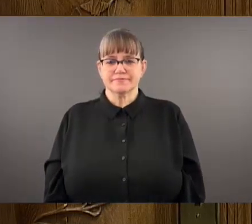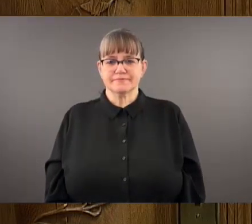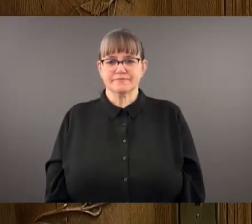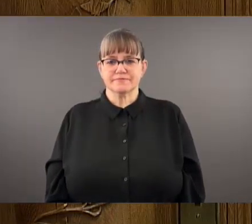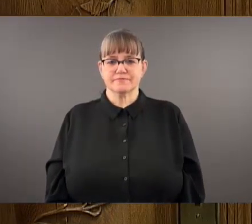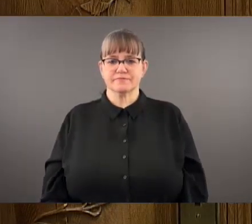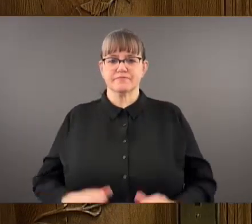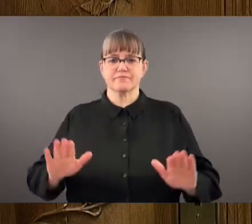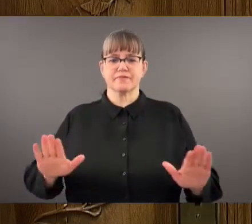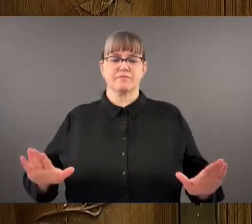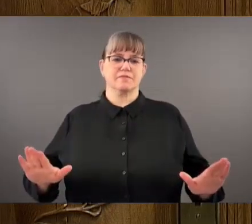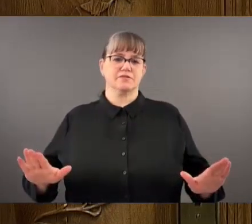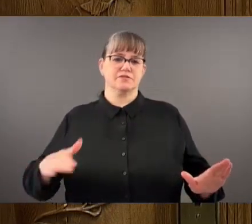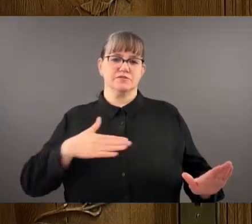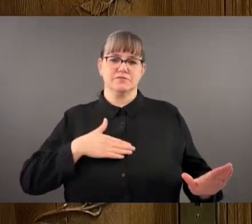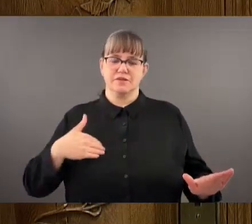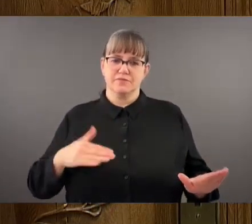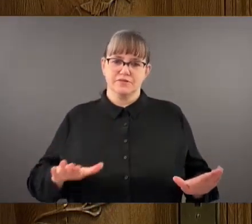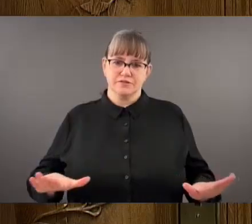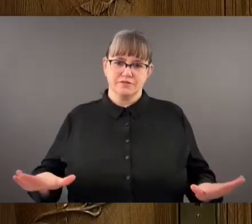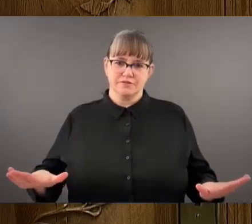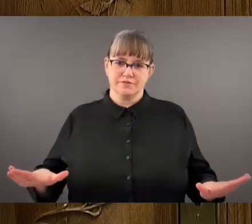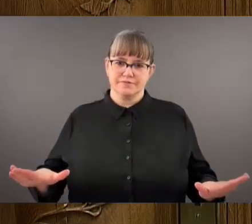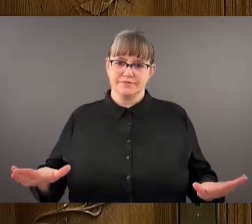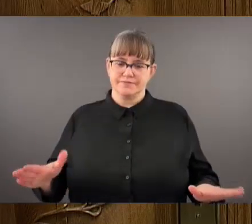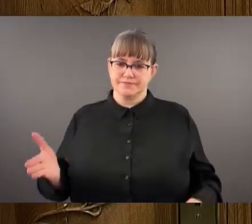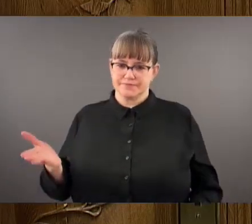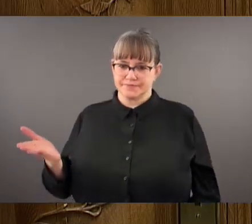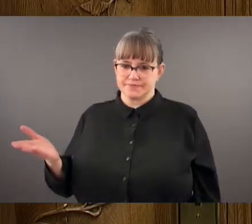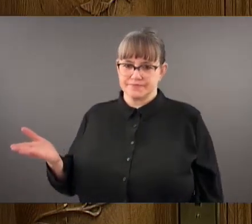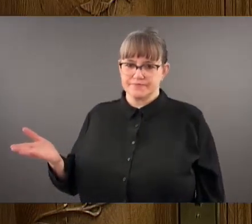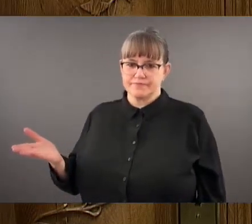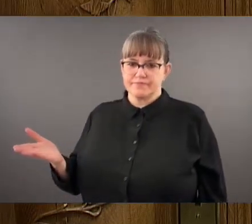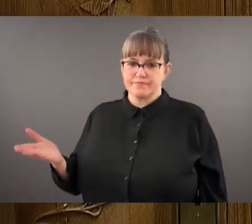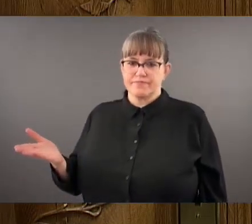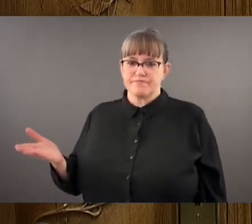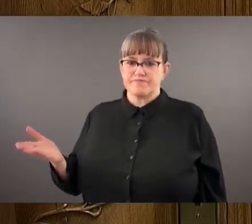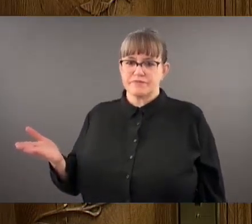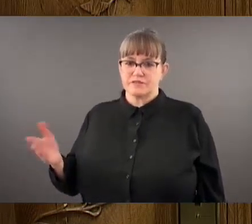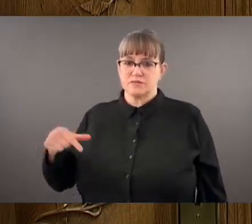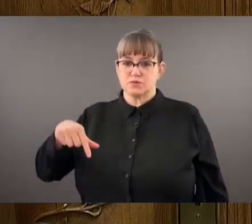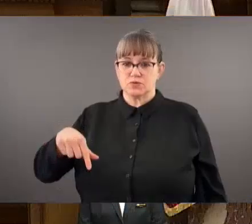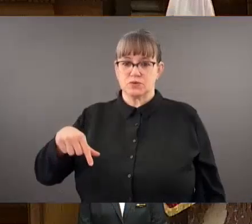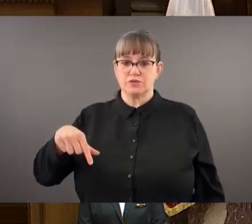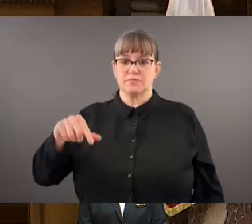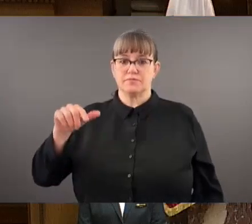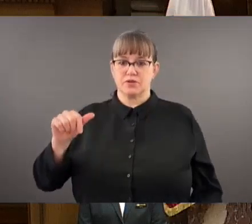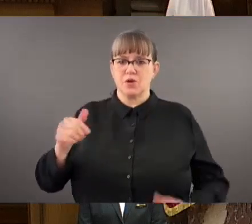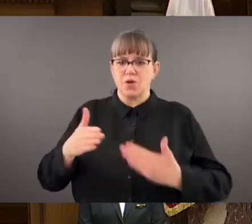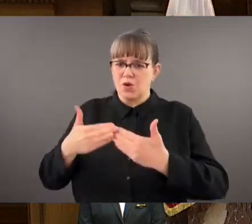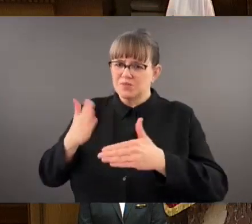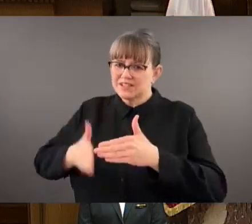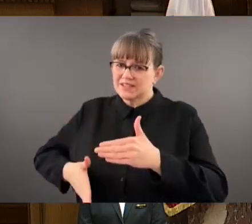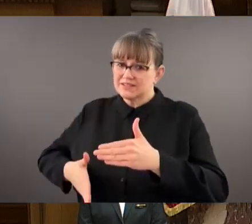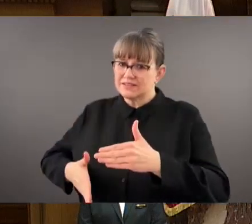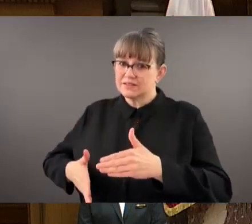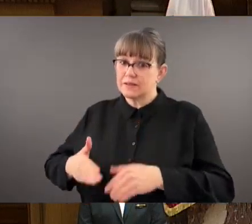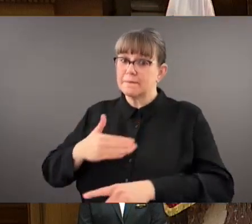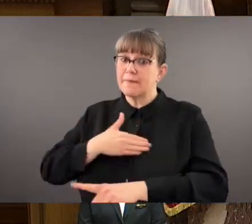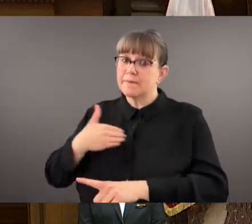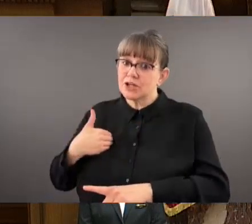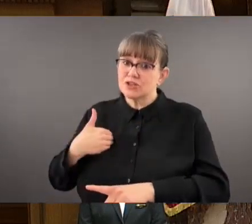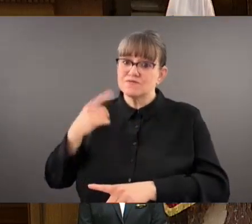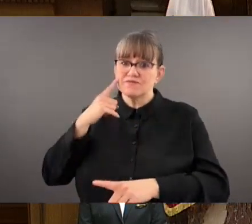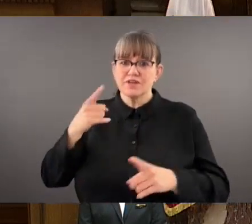Member, question period almost concluded. If we are done, member, for God's sake, be